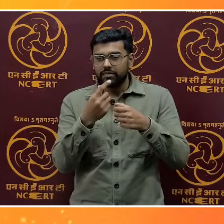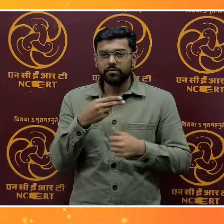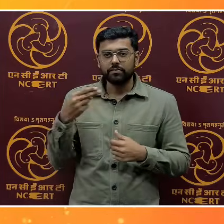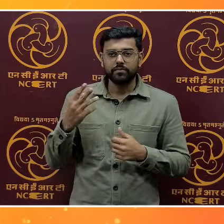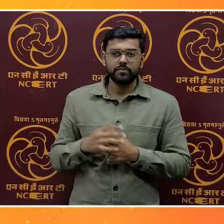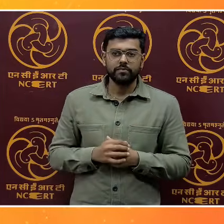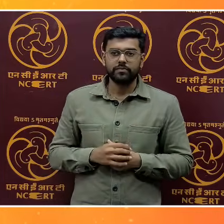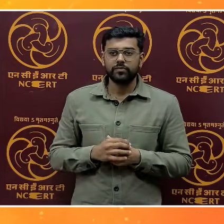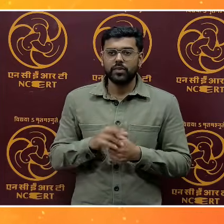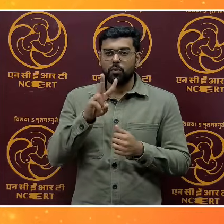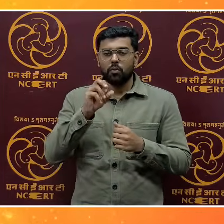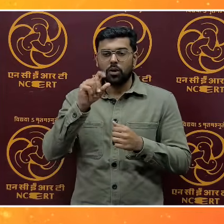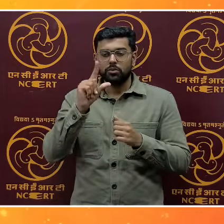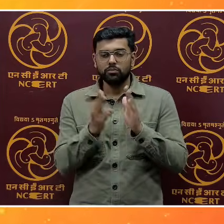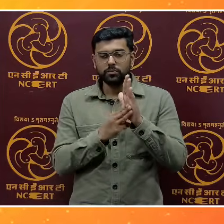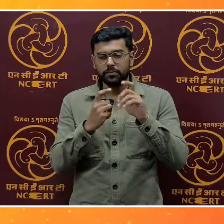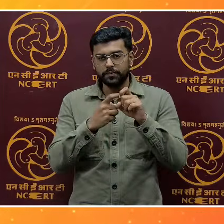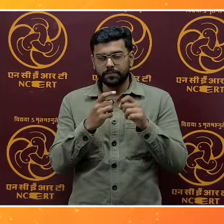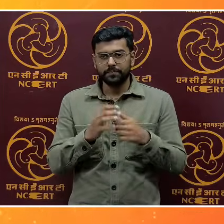volume.